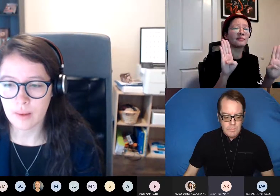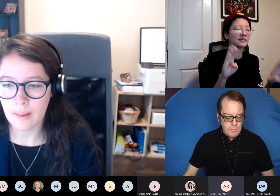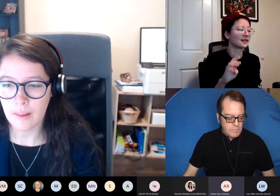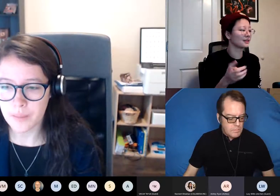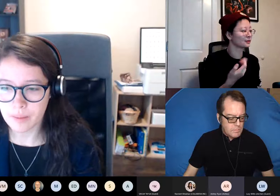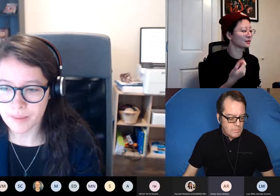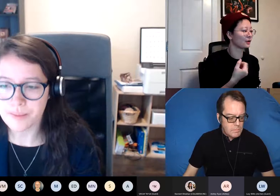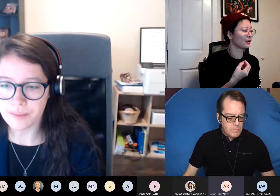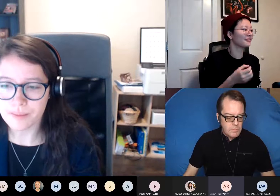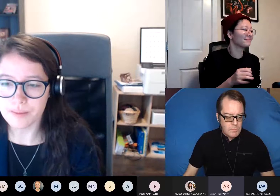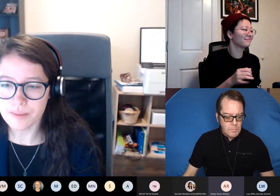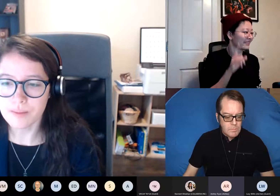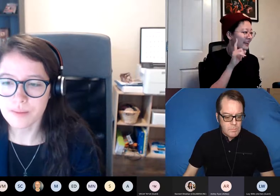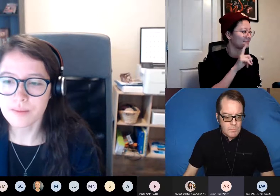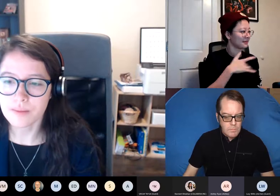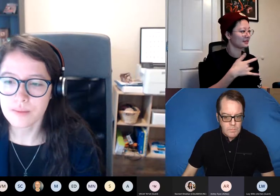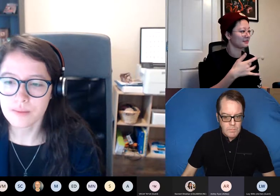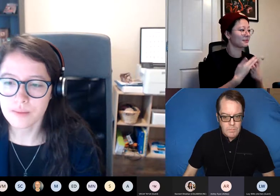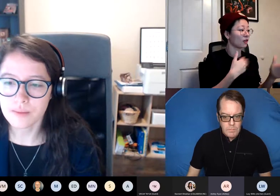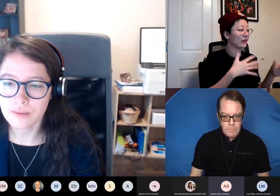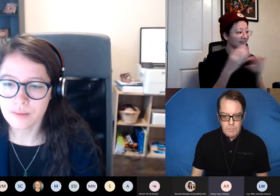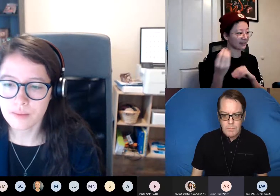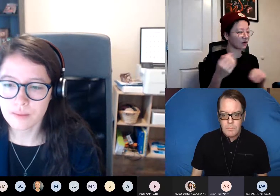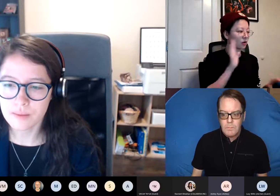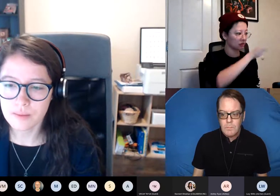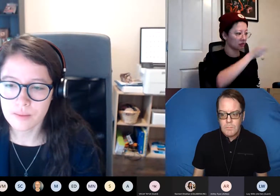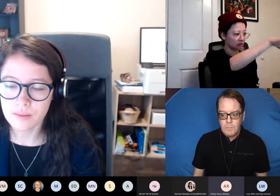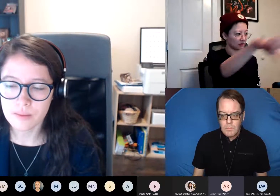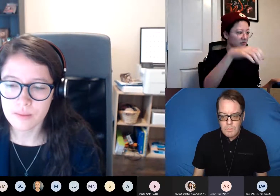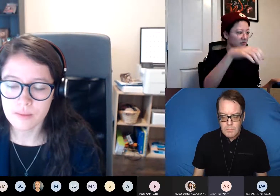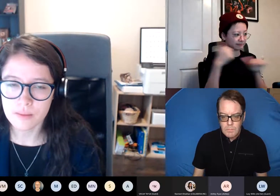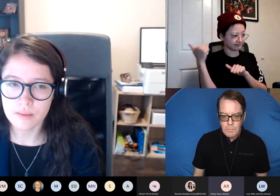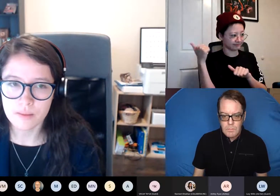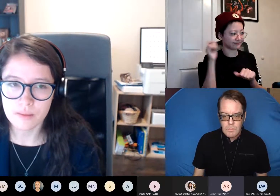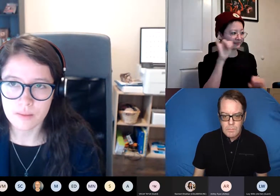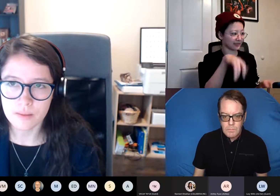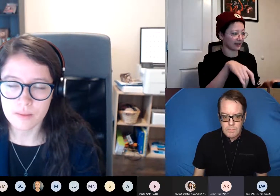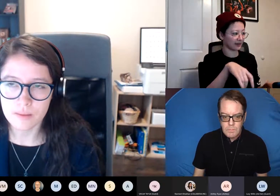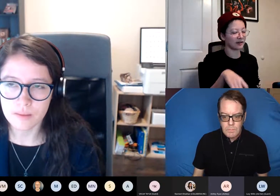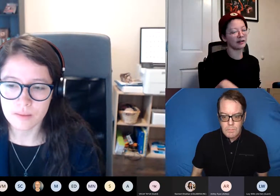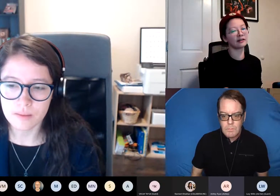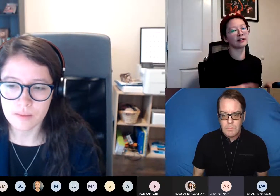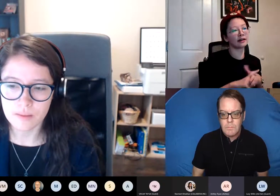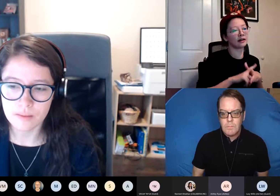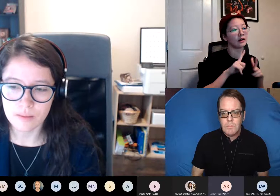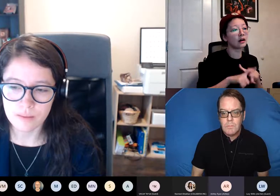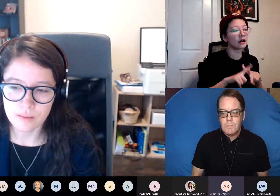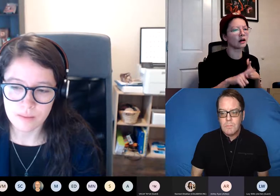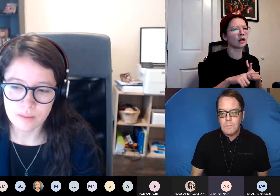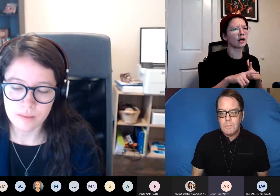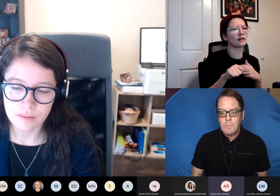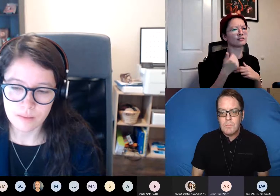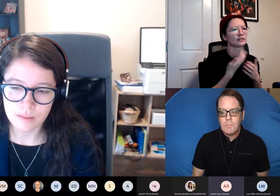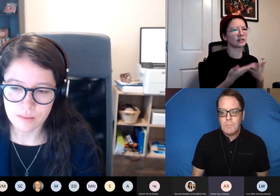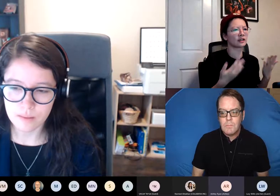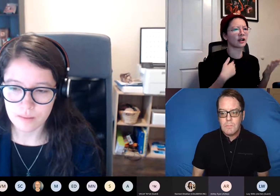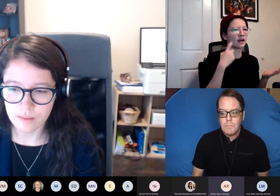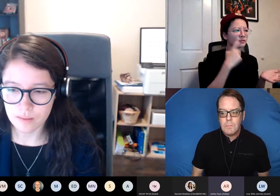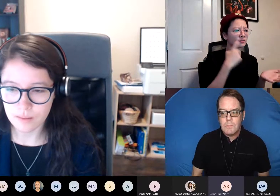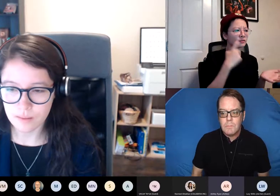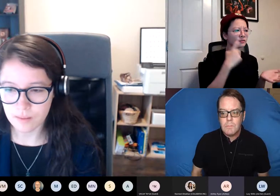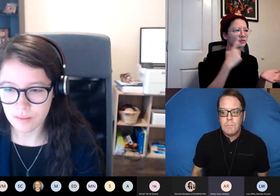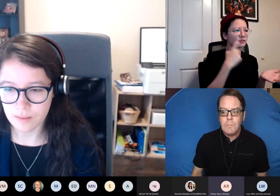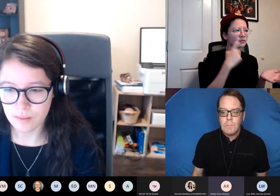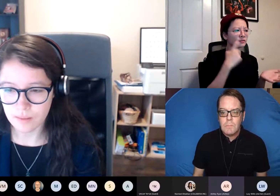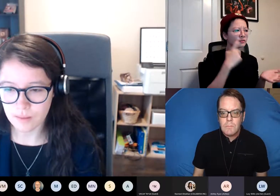deaf gathering, there's no audio cues to know where that person is. And so typically a rule of behavior there is